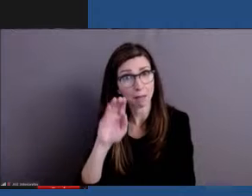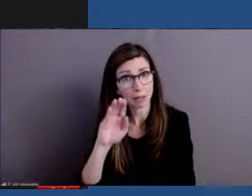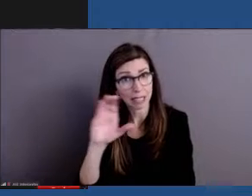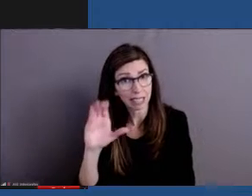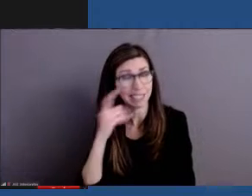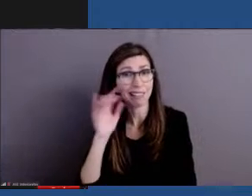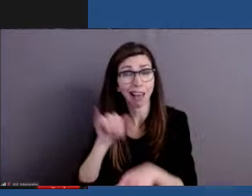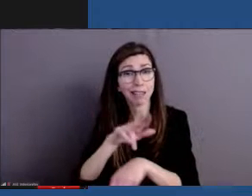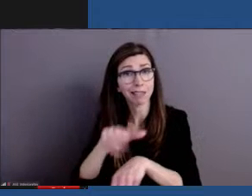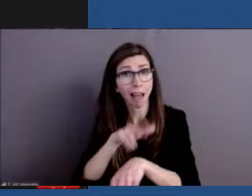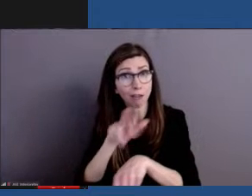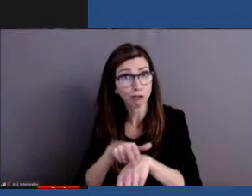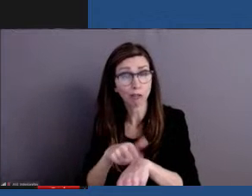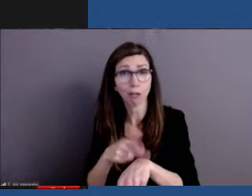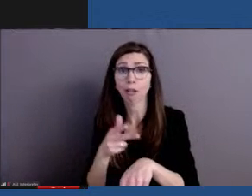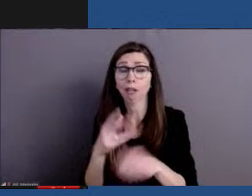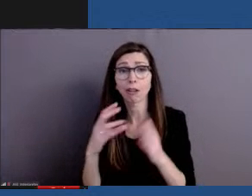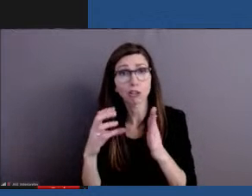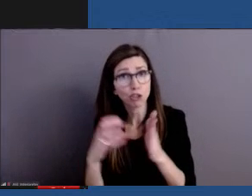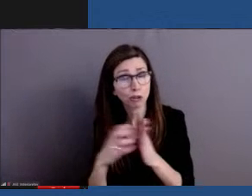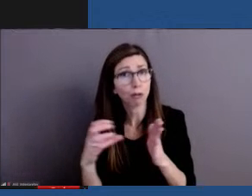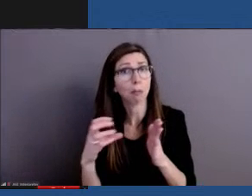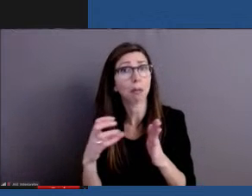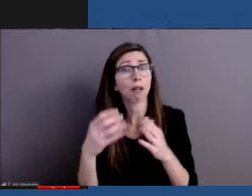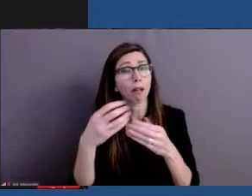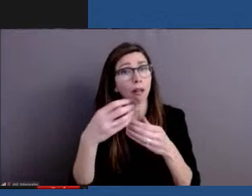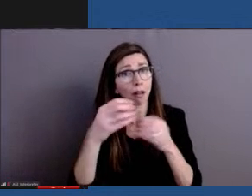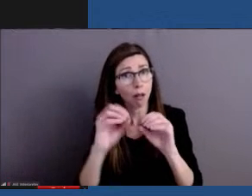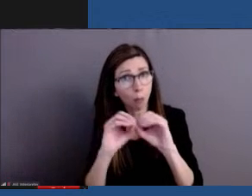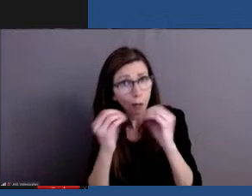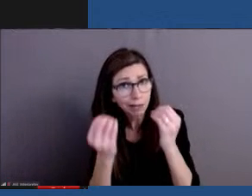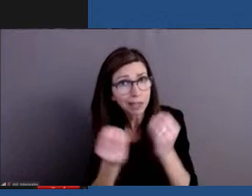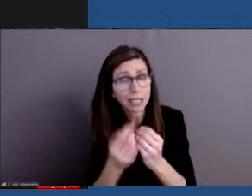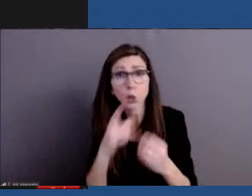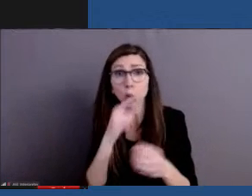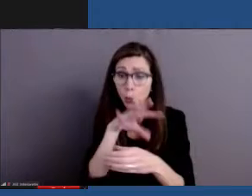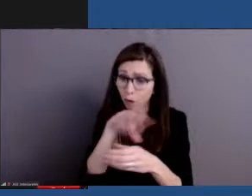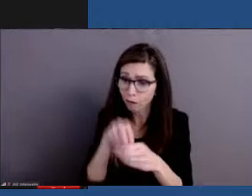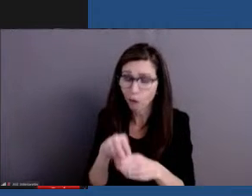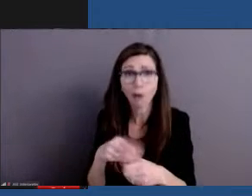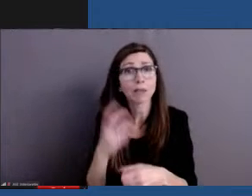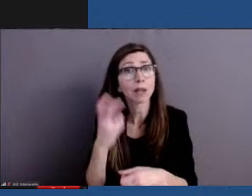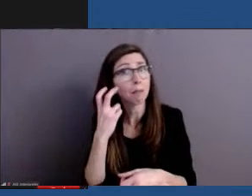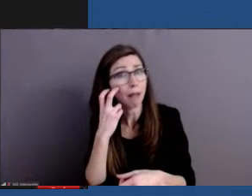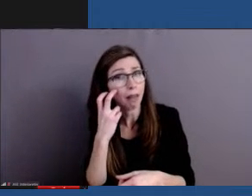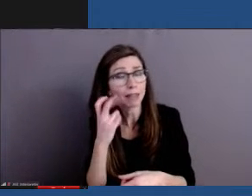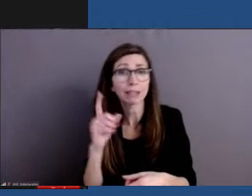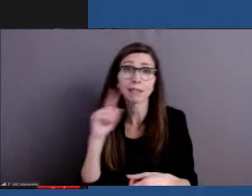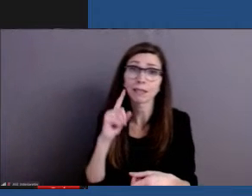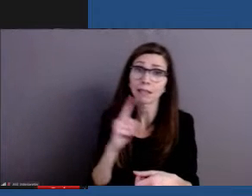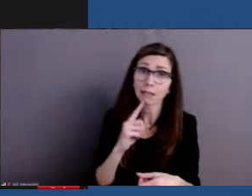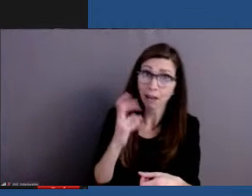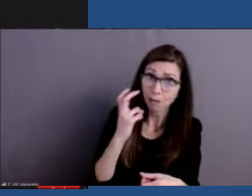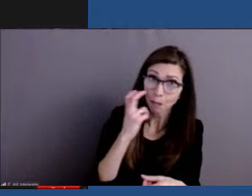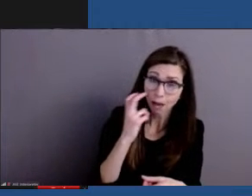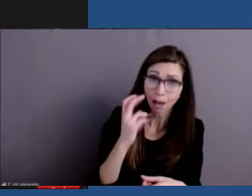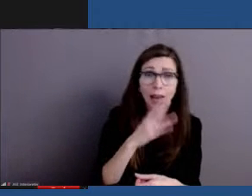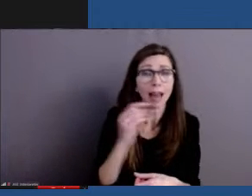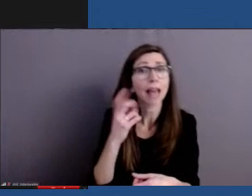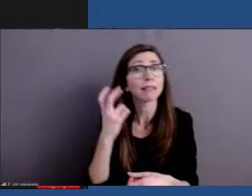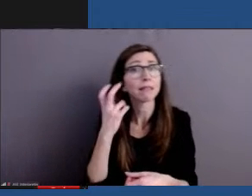charitable volunteer-led organization comprised of blind, deafblind, and partially sighted